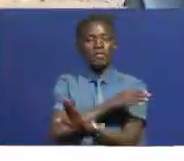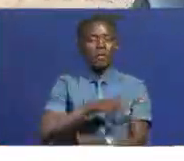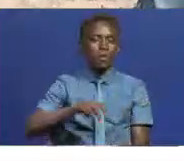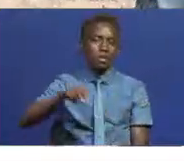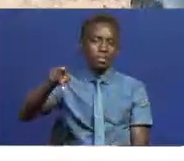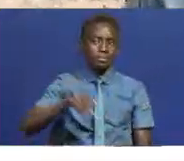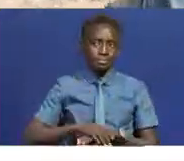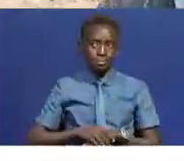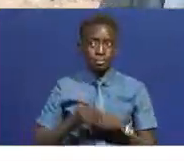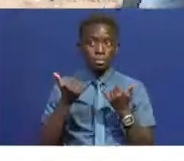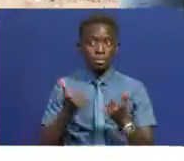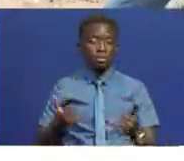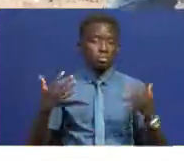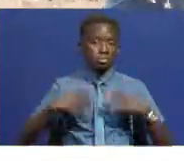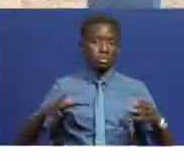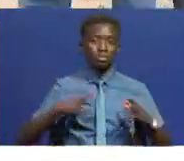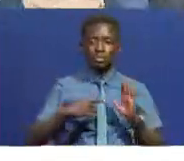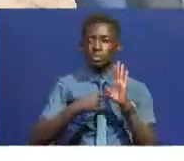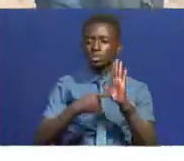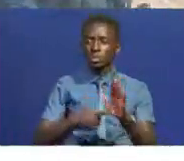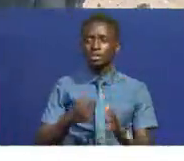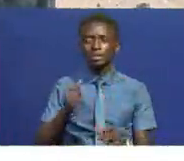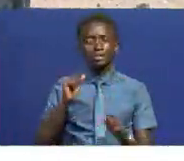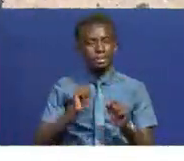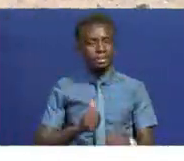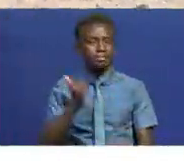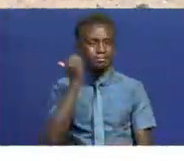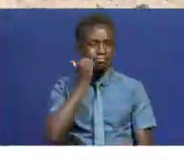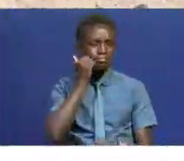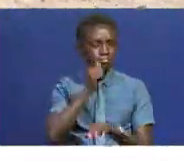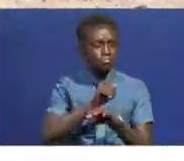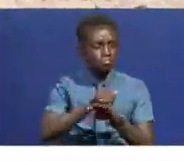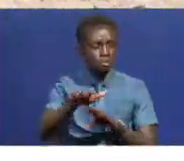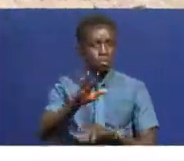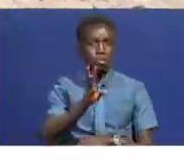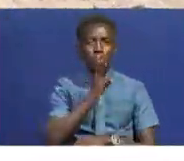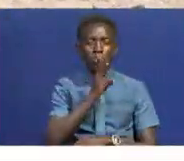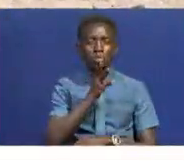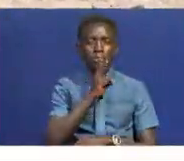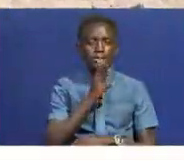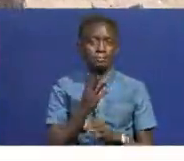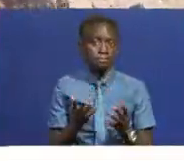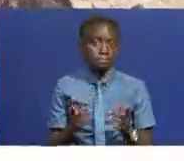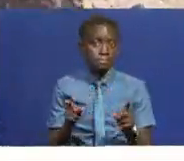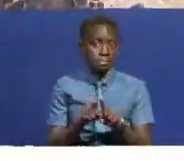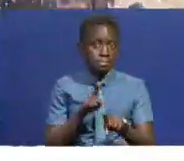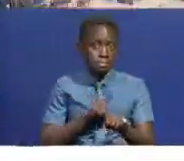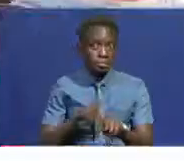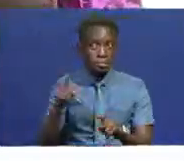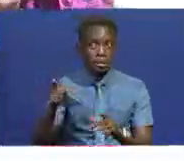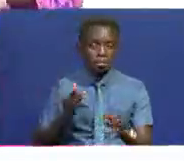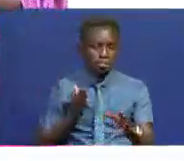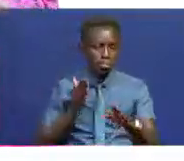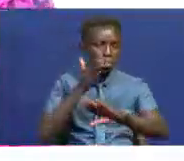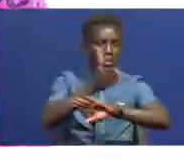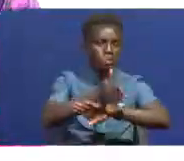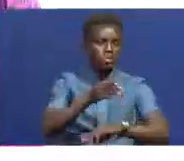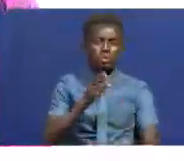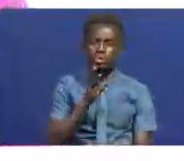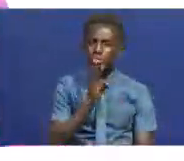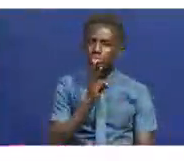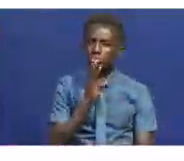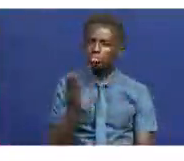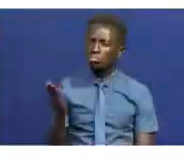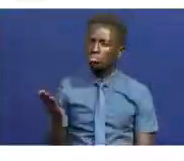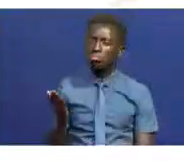The community is now expressing fears of waterborne diseases and their safety as they cross through the waters, calling on government to urgently